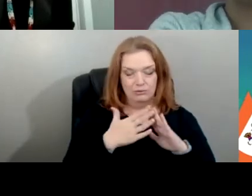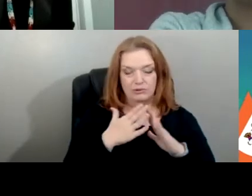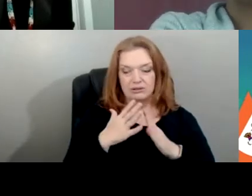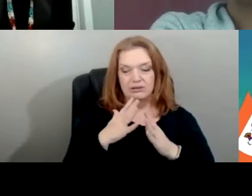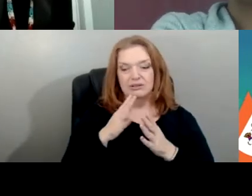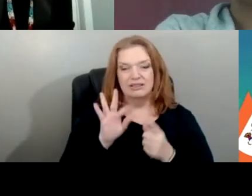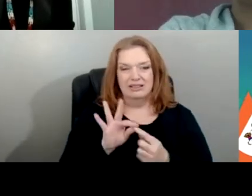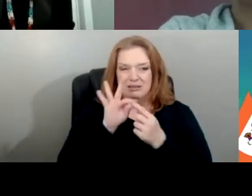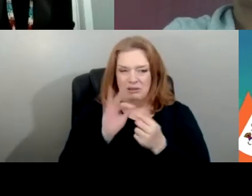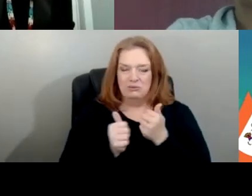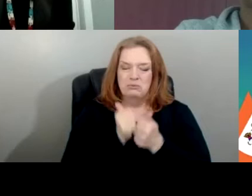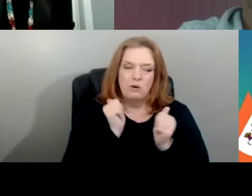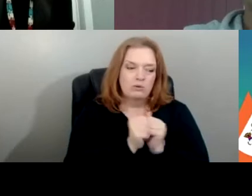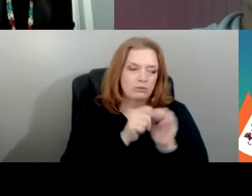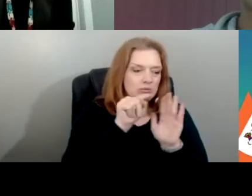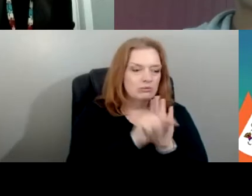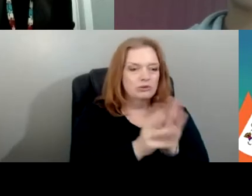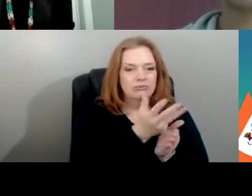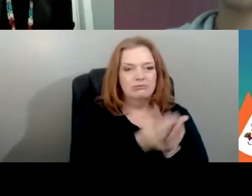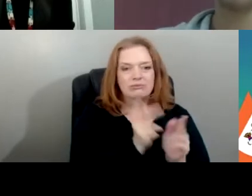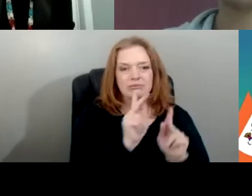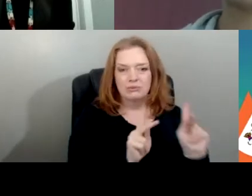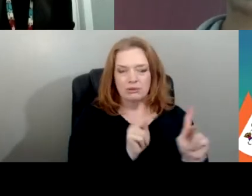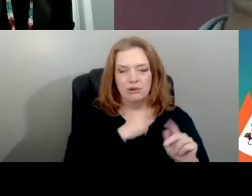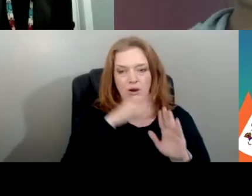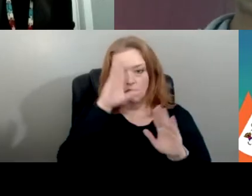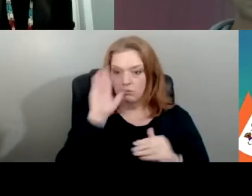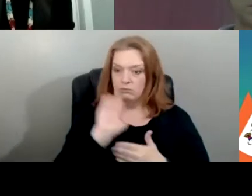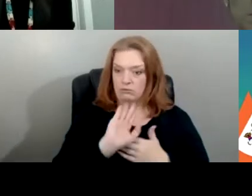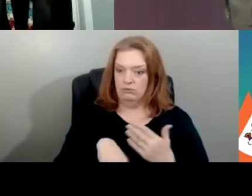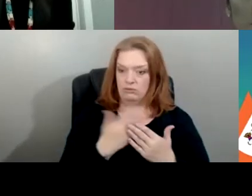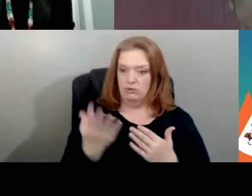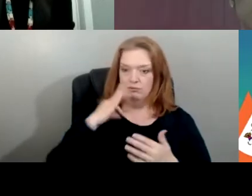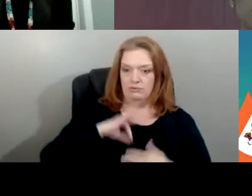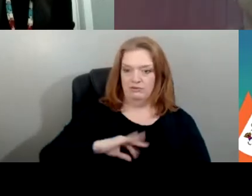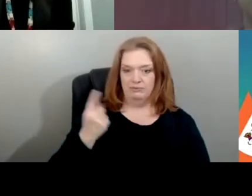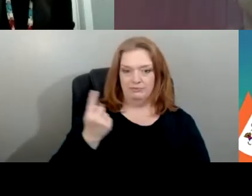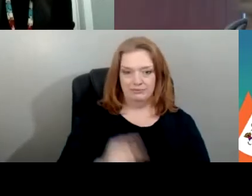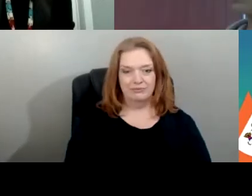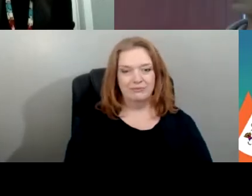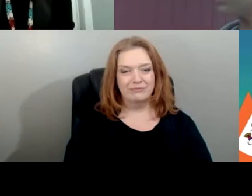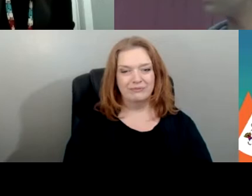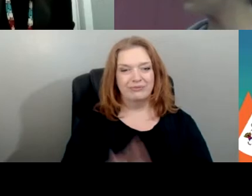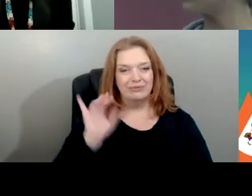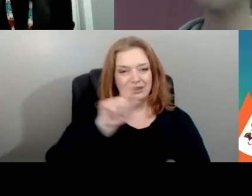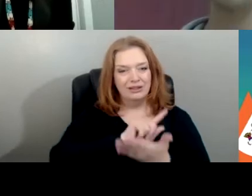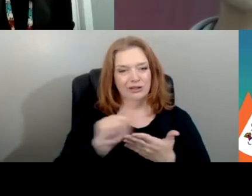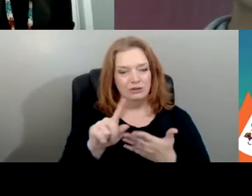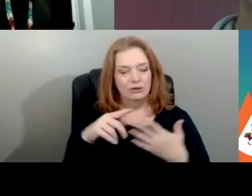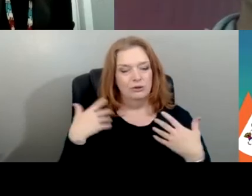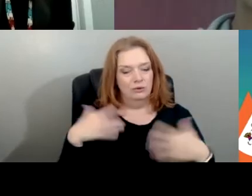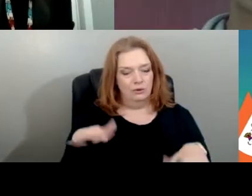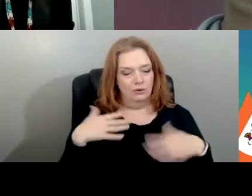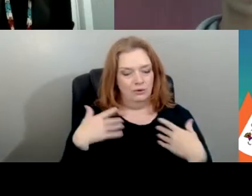I hope that you were all able to take something meaningful away. This week is probably going to be the heaviest week. So